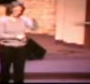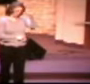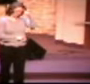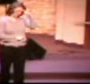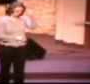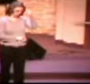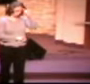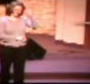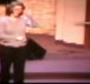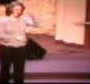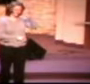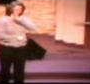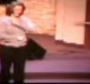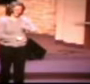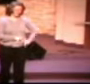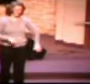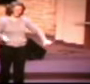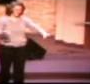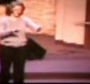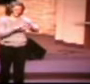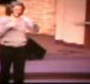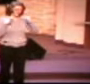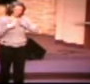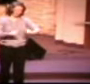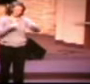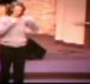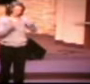us from evil. For yours is the